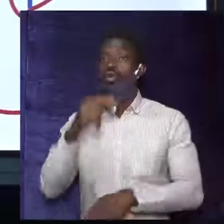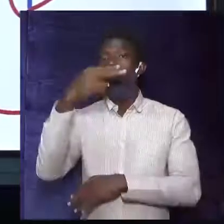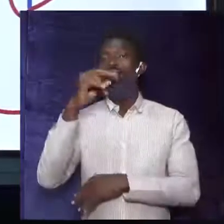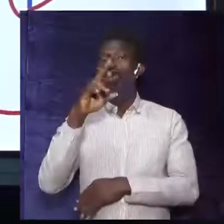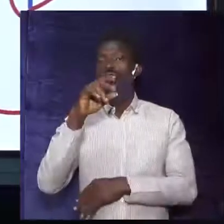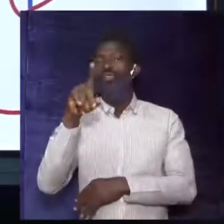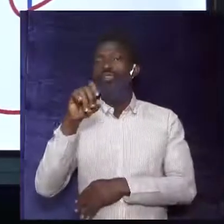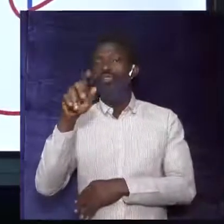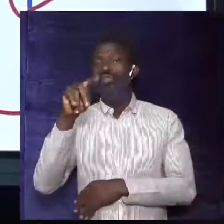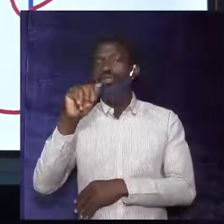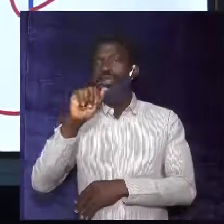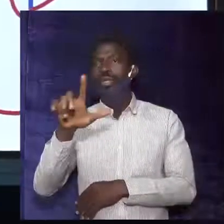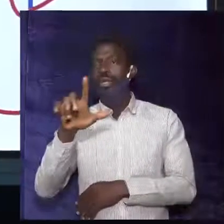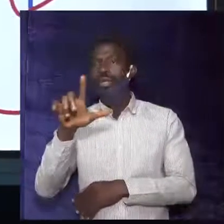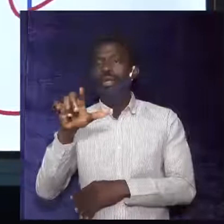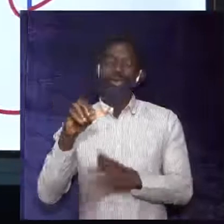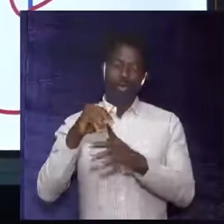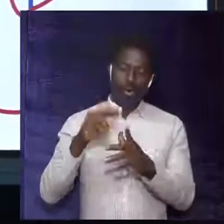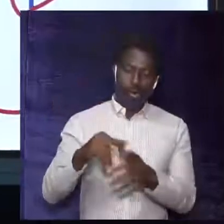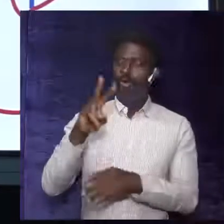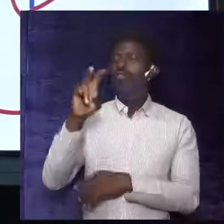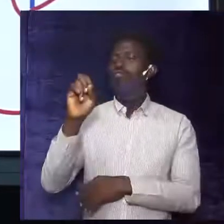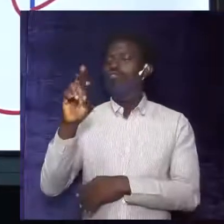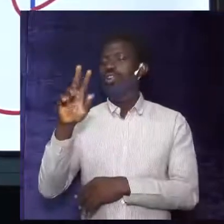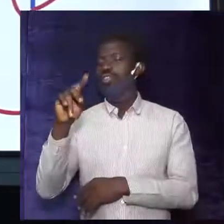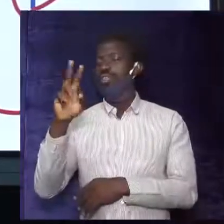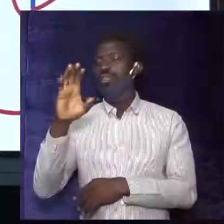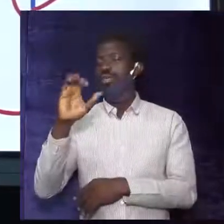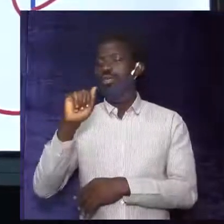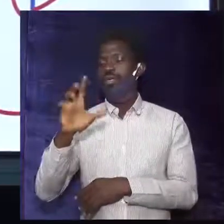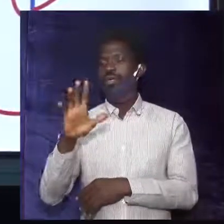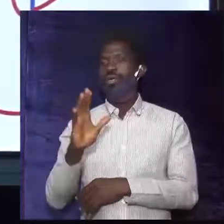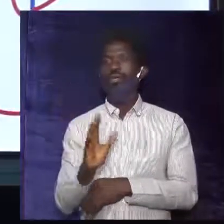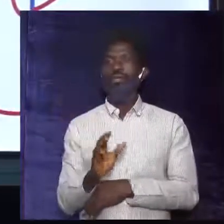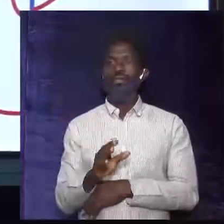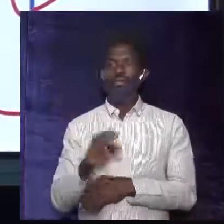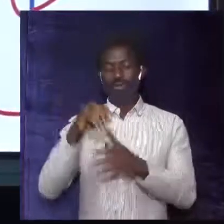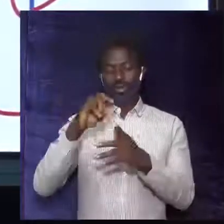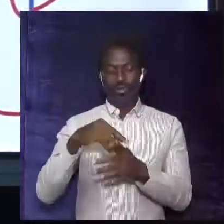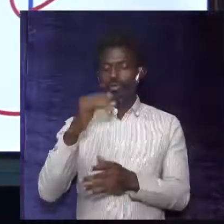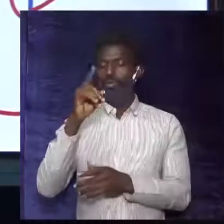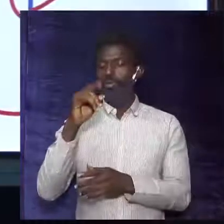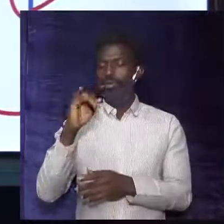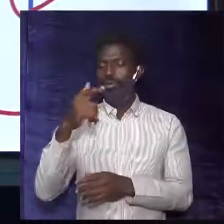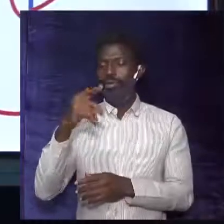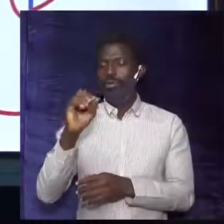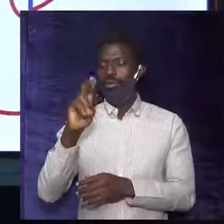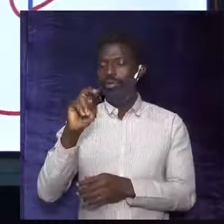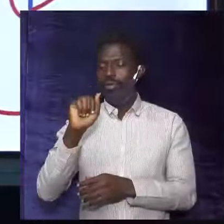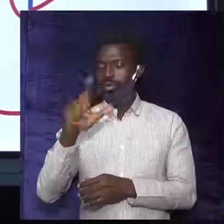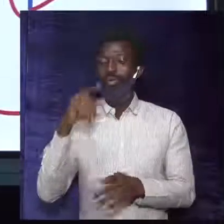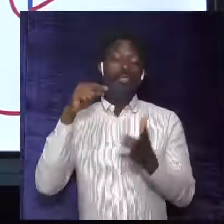be what we call horizontal, they could be vertical, they could